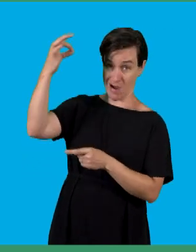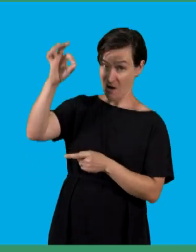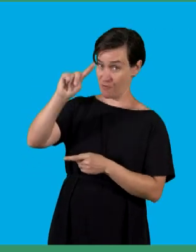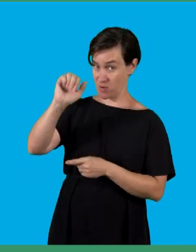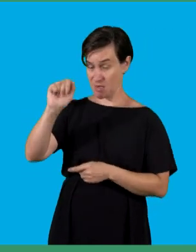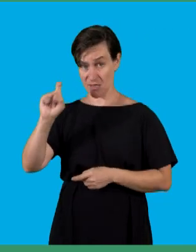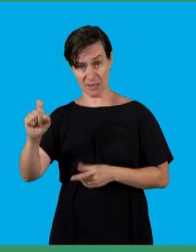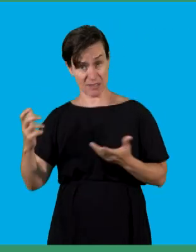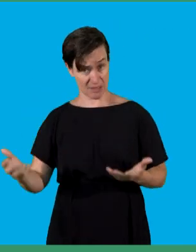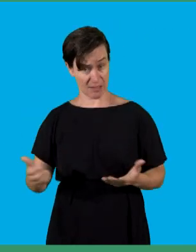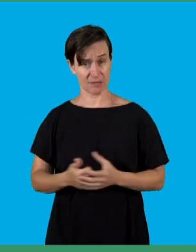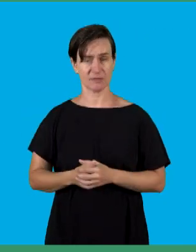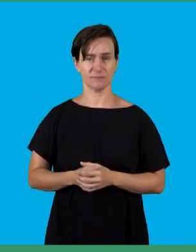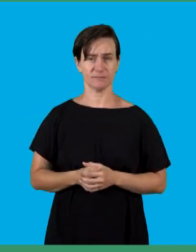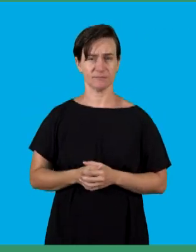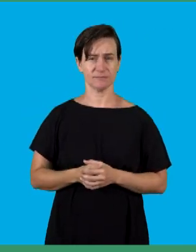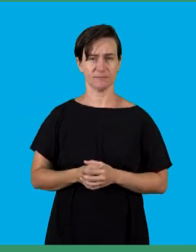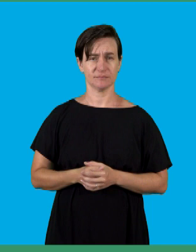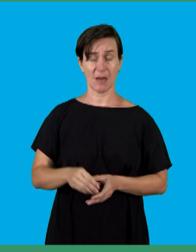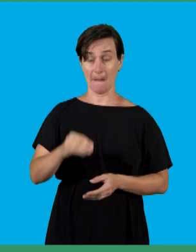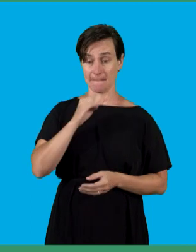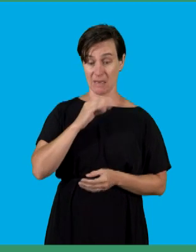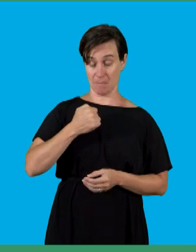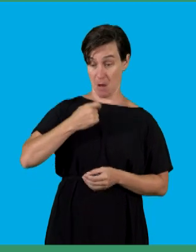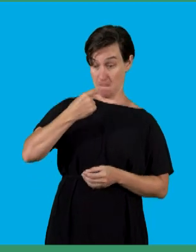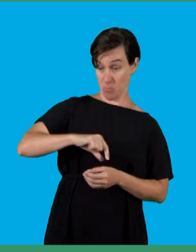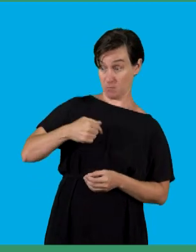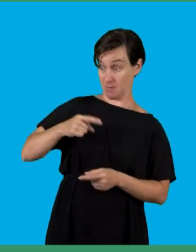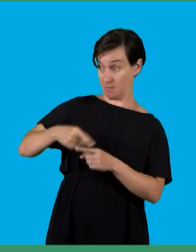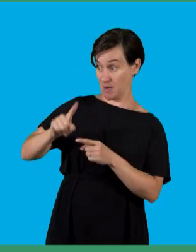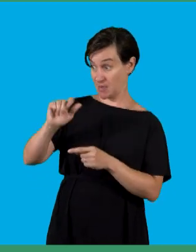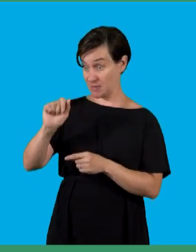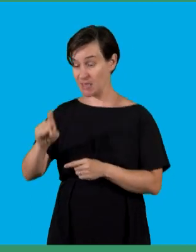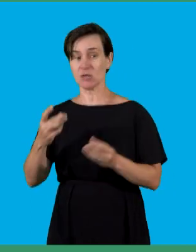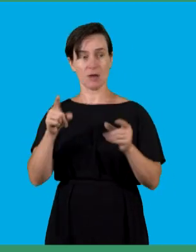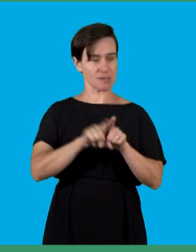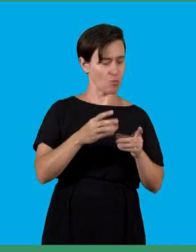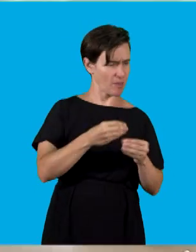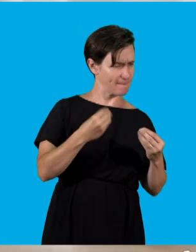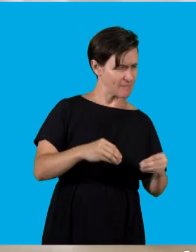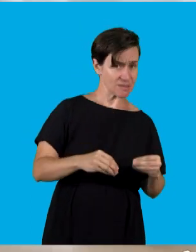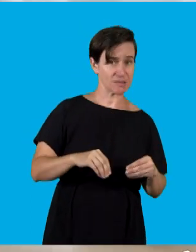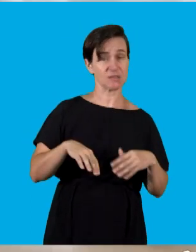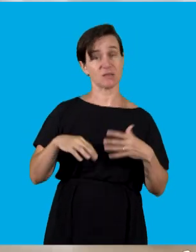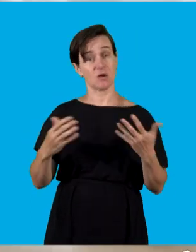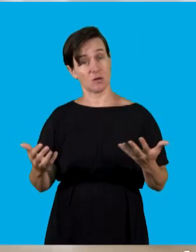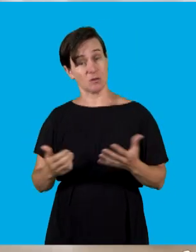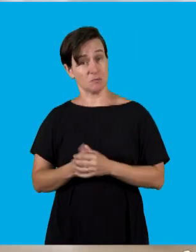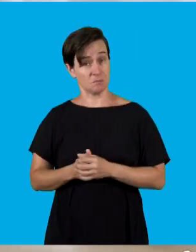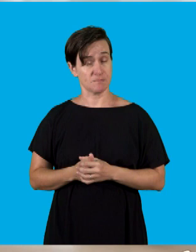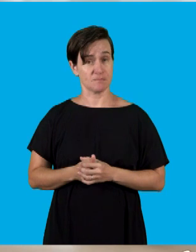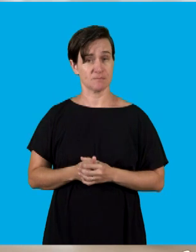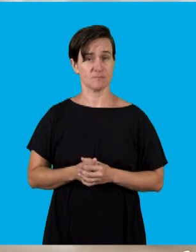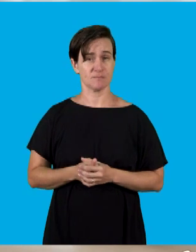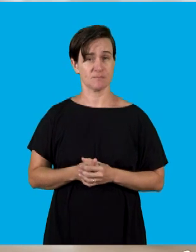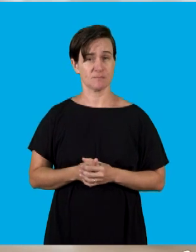to be taxed on your own personal capacity, which is double taxation, or do you want to start a business that is going to be single